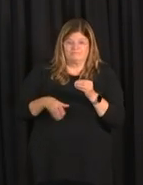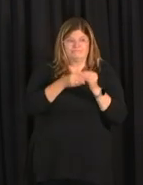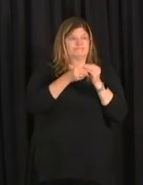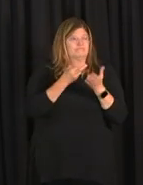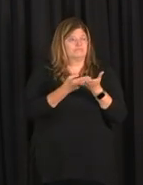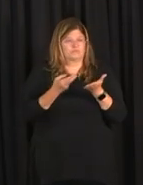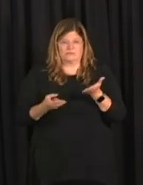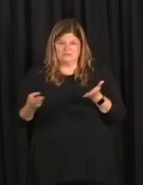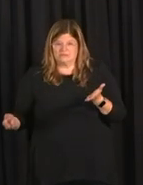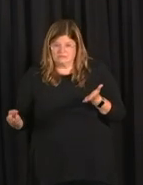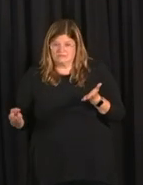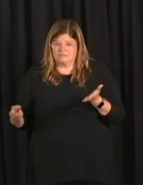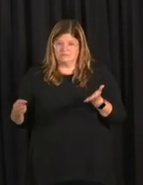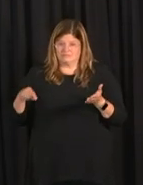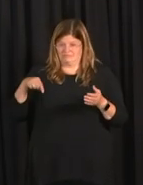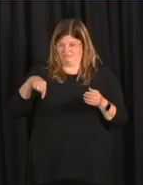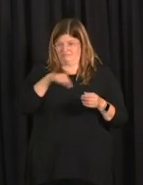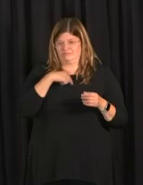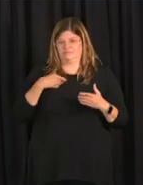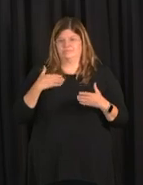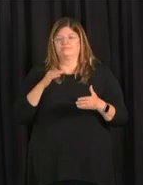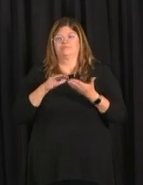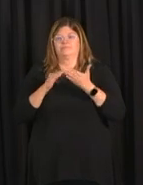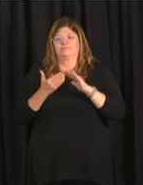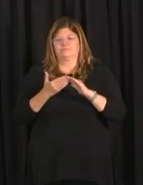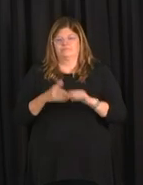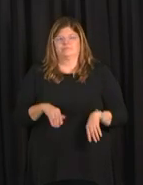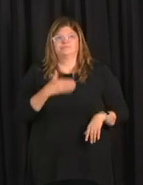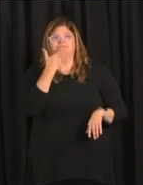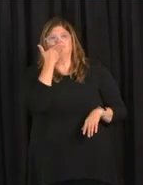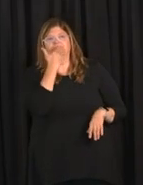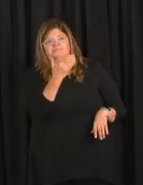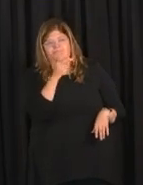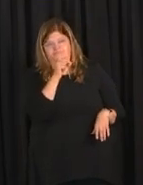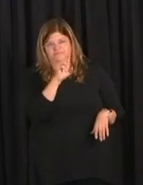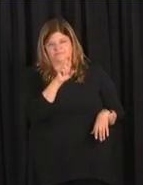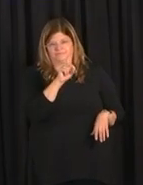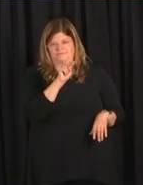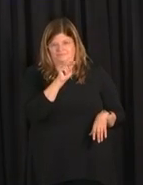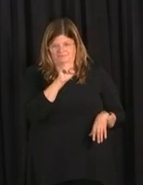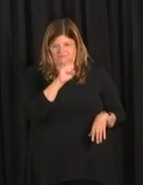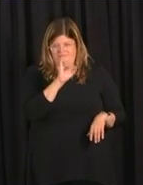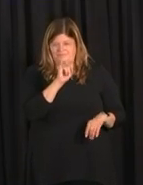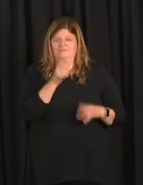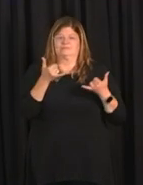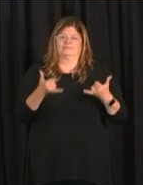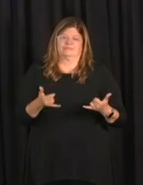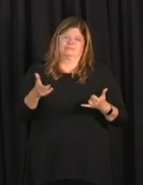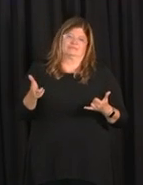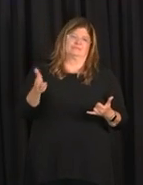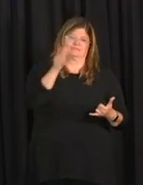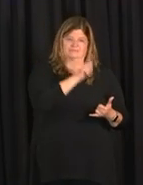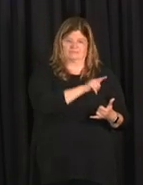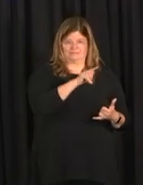measures to our community. Thank you, Dr. Nesbitt. So let us talk about another very